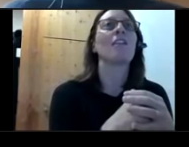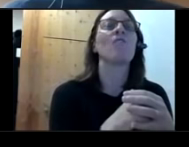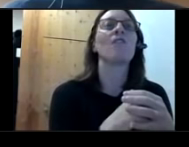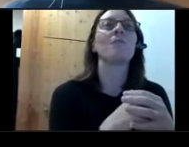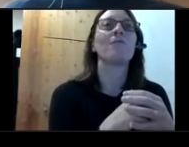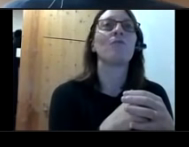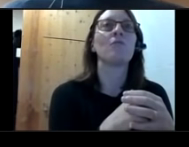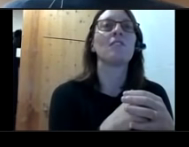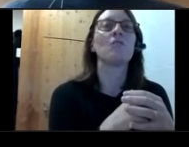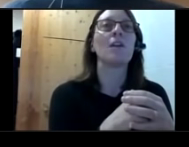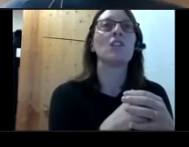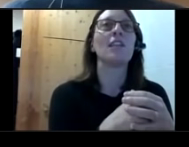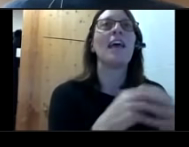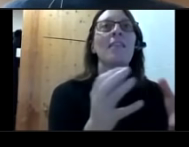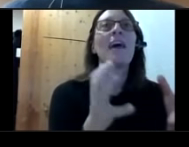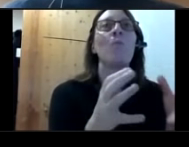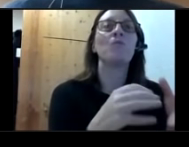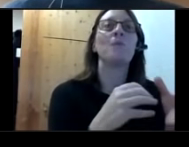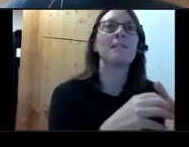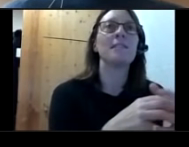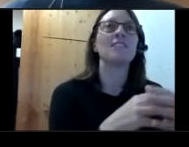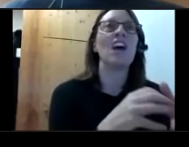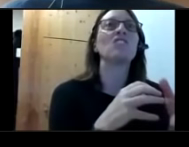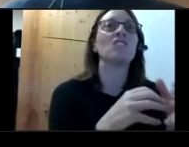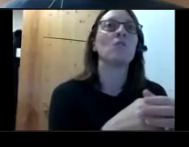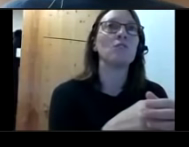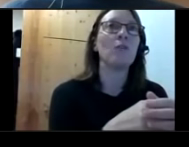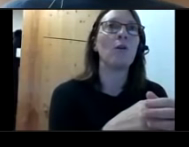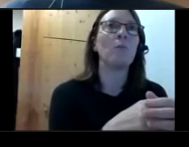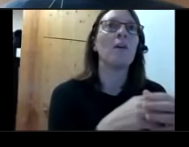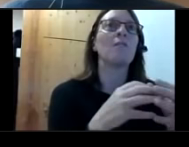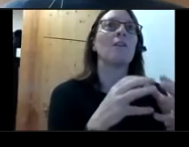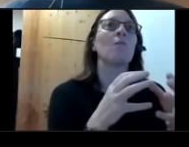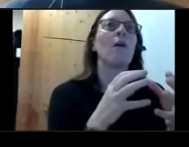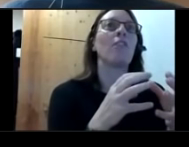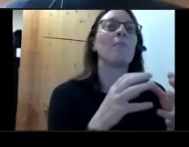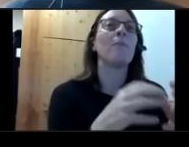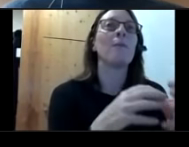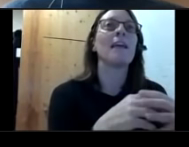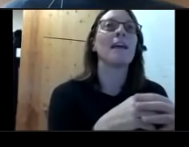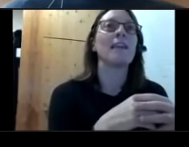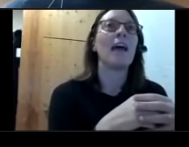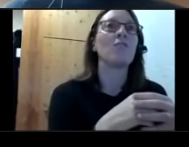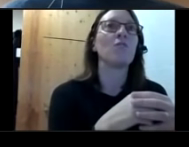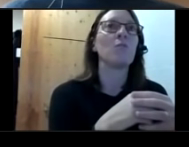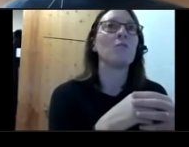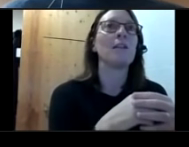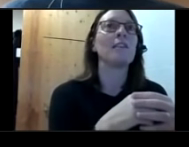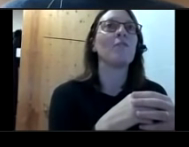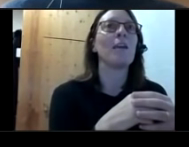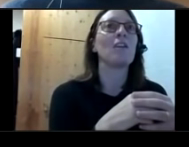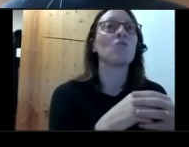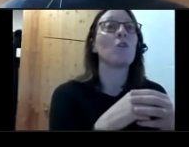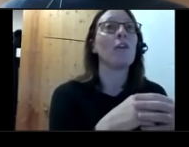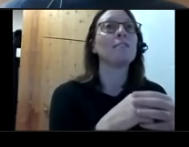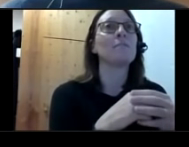in a local government situation, then that would be considered under your control. So the public sector has responsibility